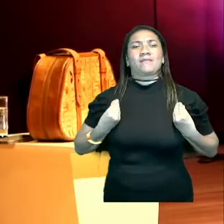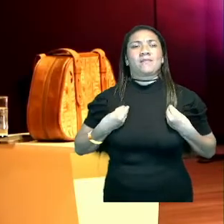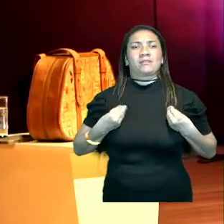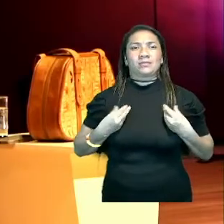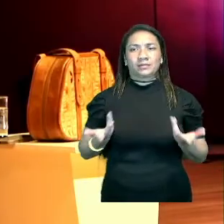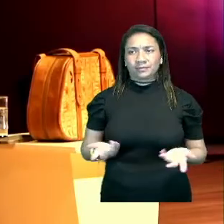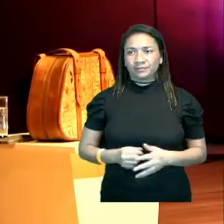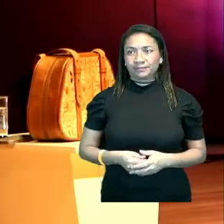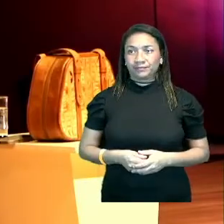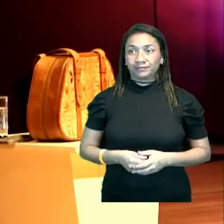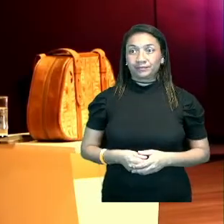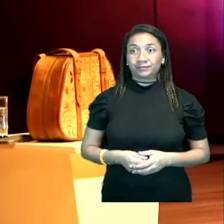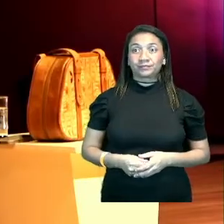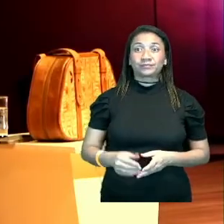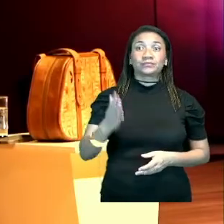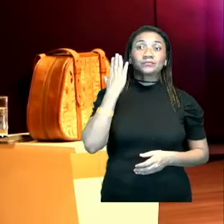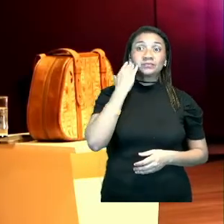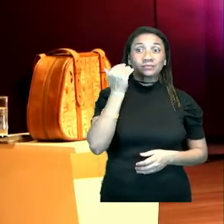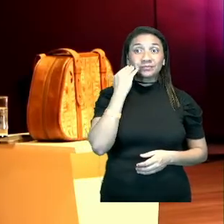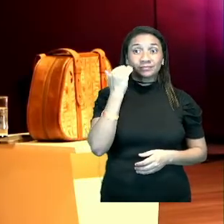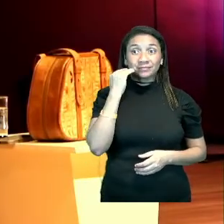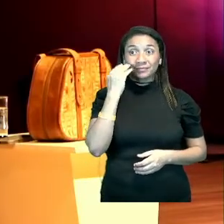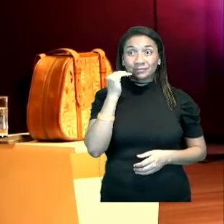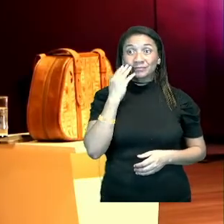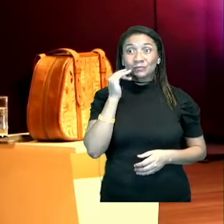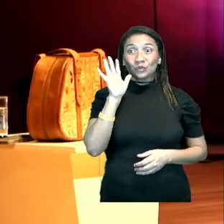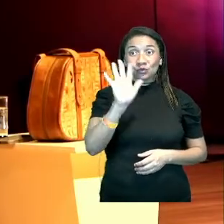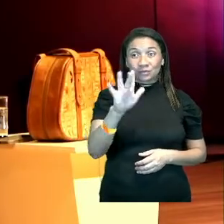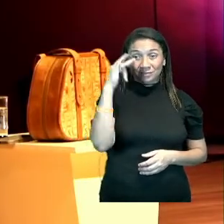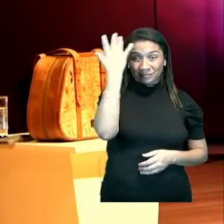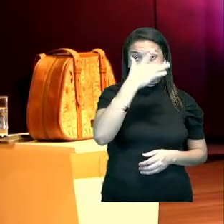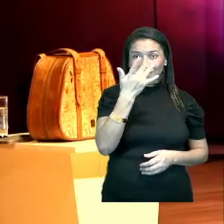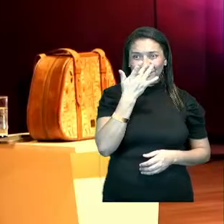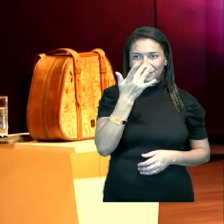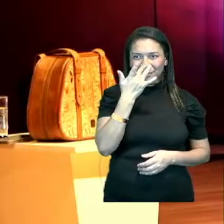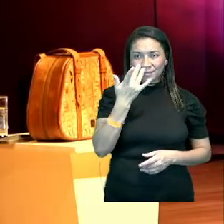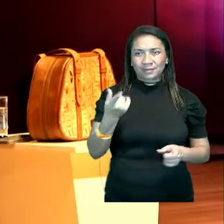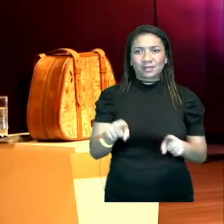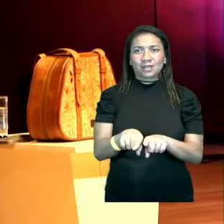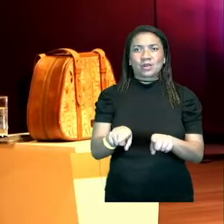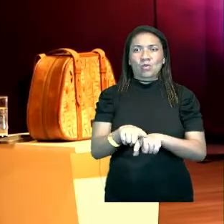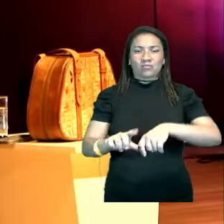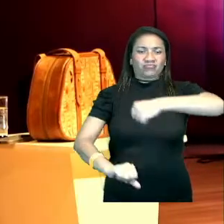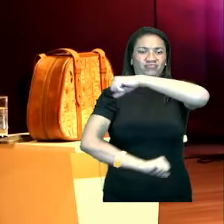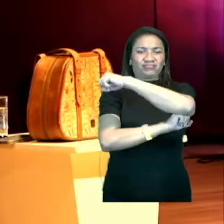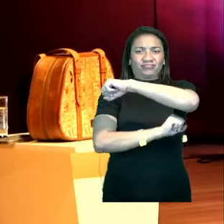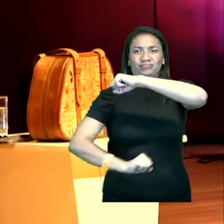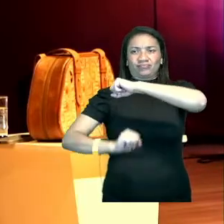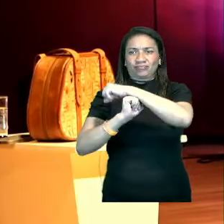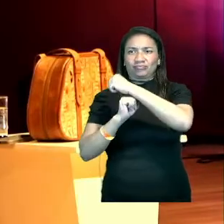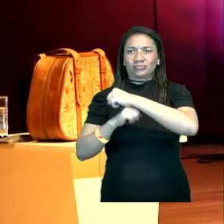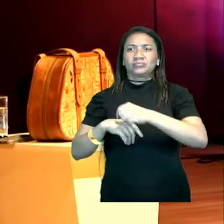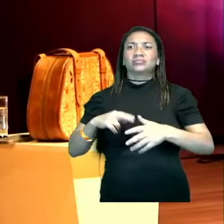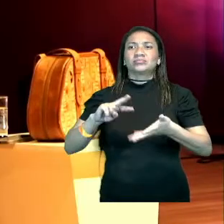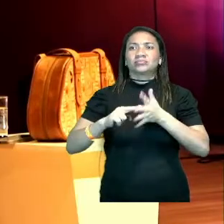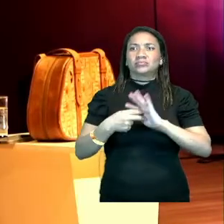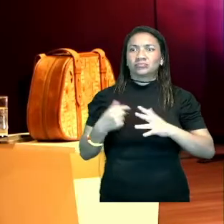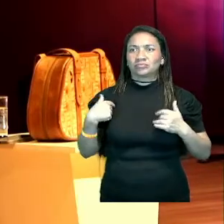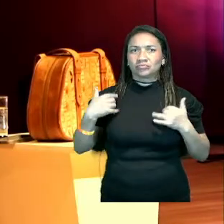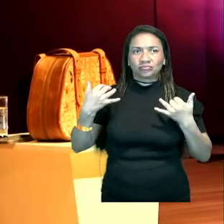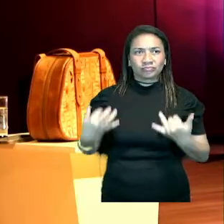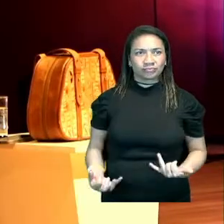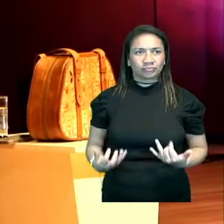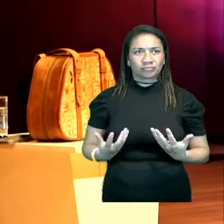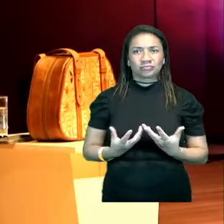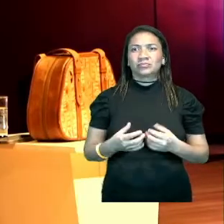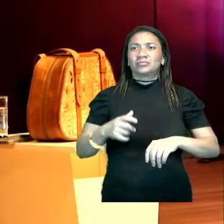sustain the world by constantly living in two kinds of time. The